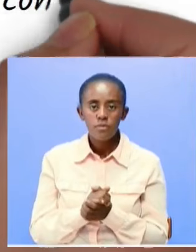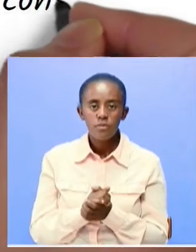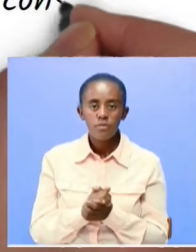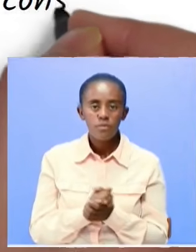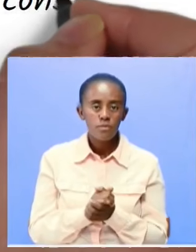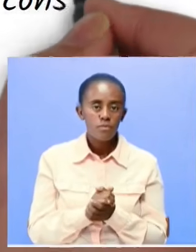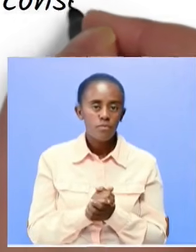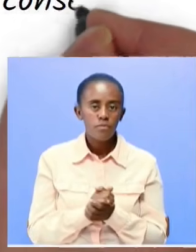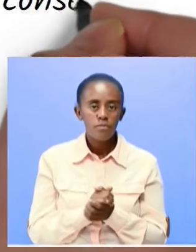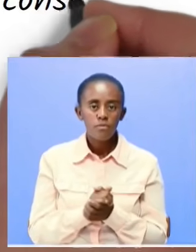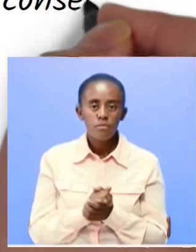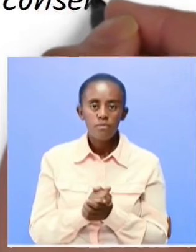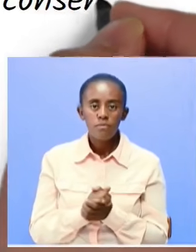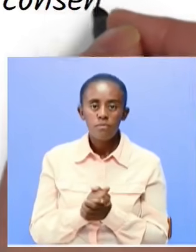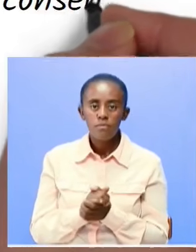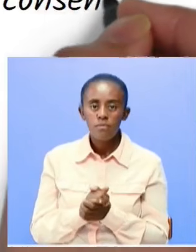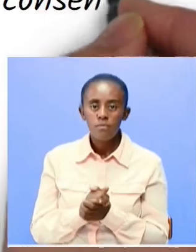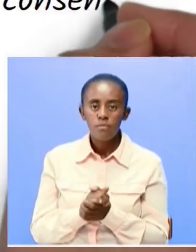her